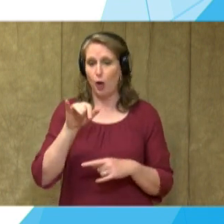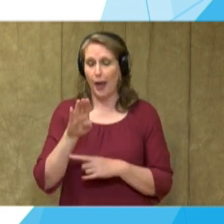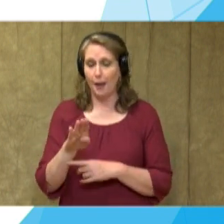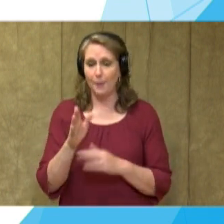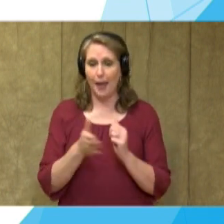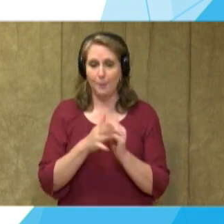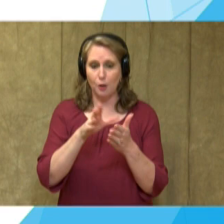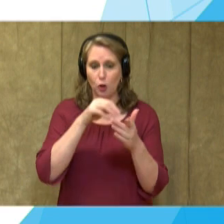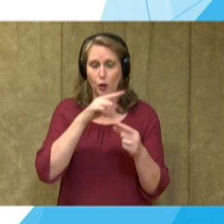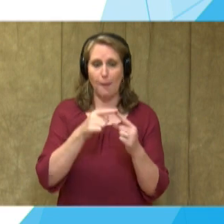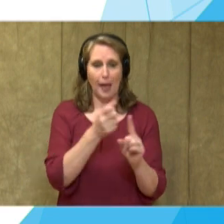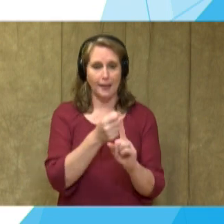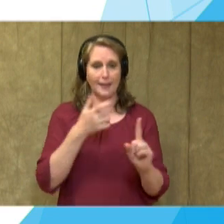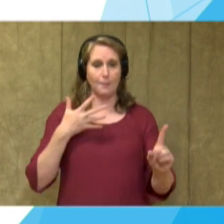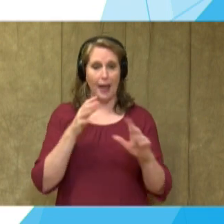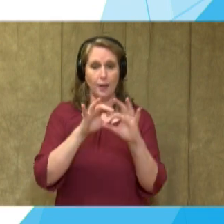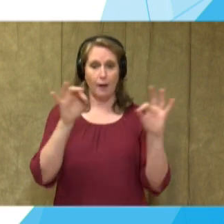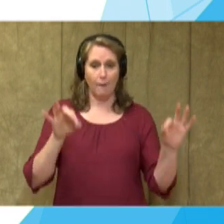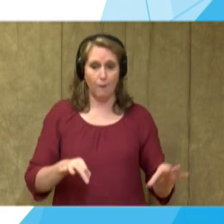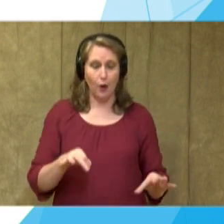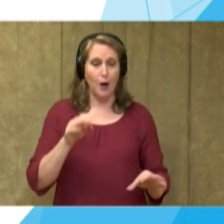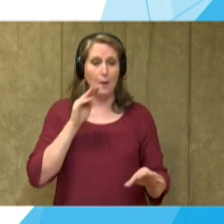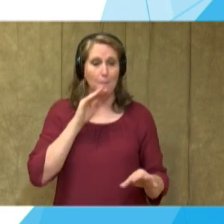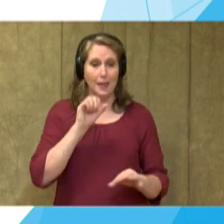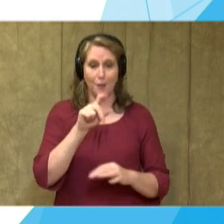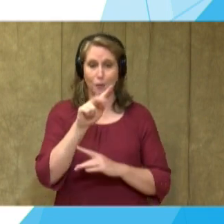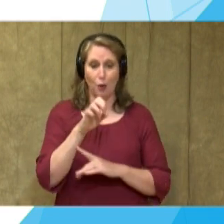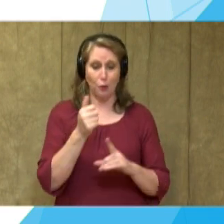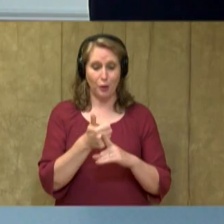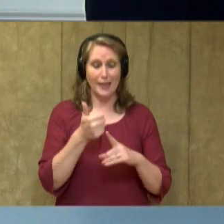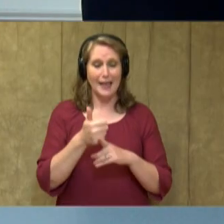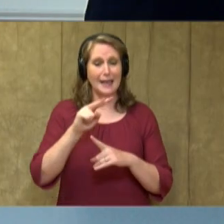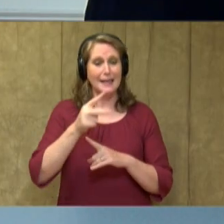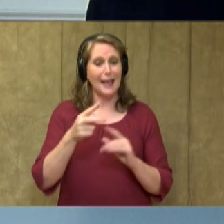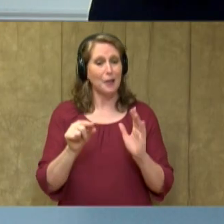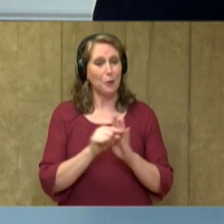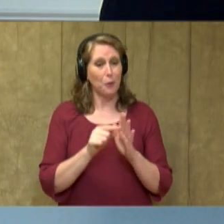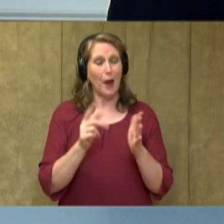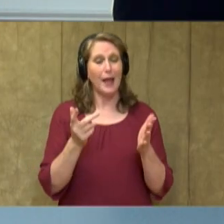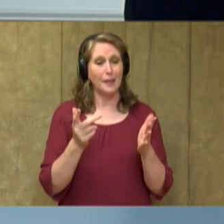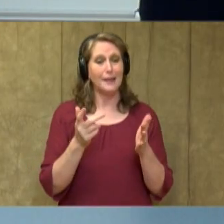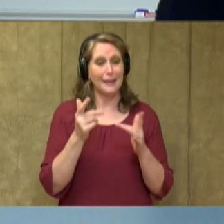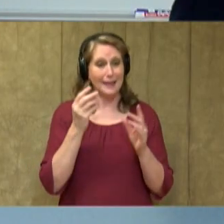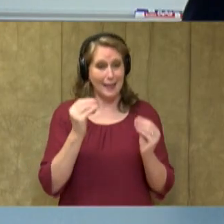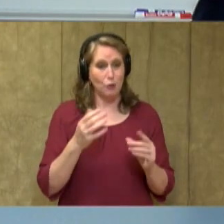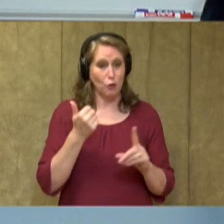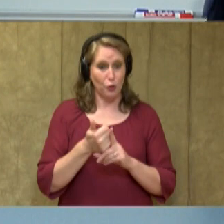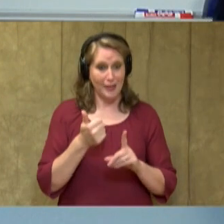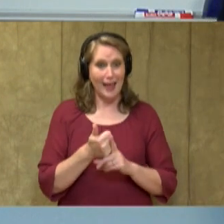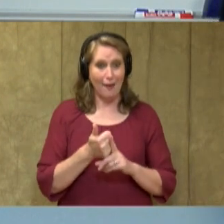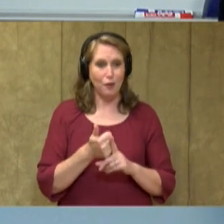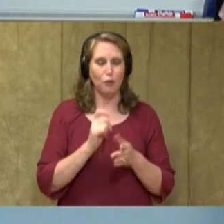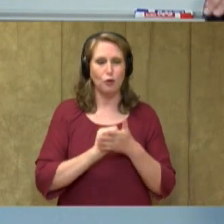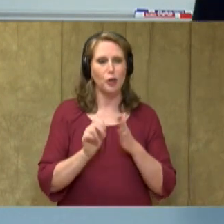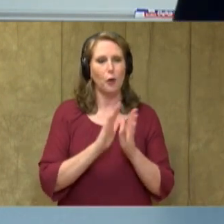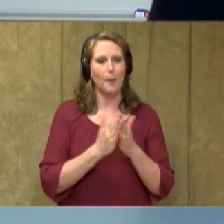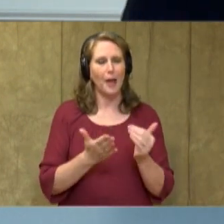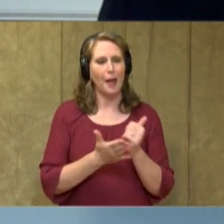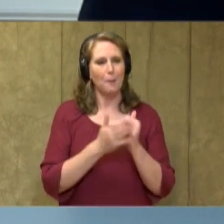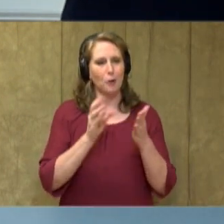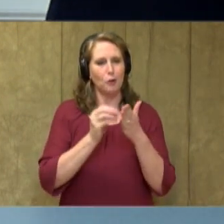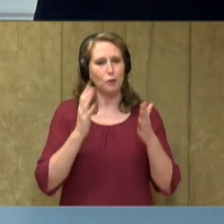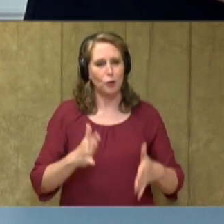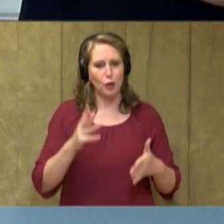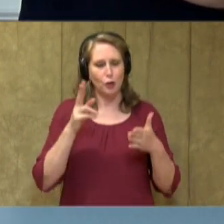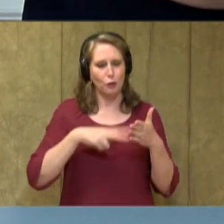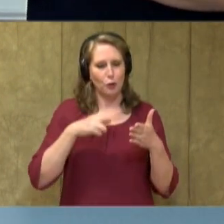if you remember, I told you, Miss Stone is a second grade teacher and she writes all of these books to help her students learn. So I think it's cool that